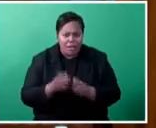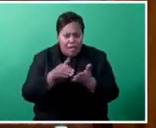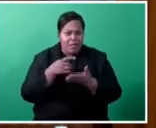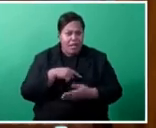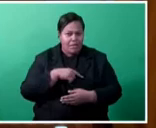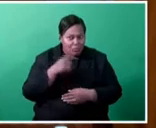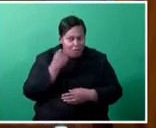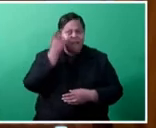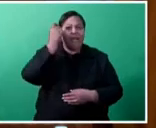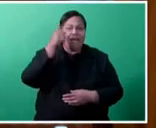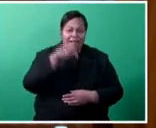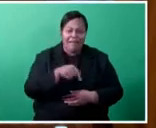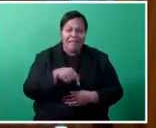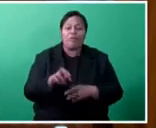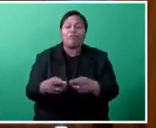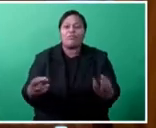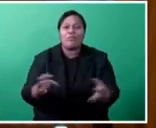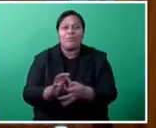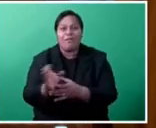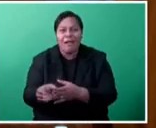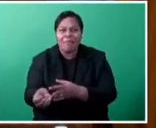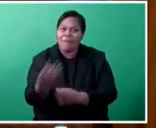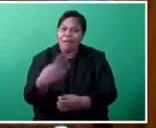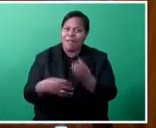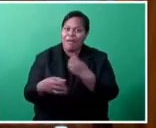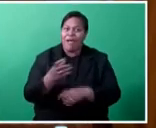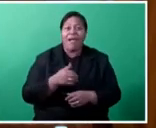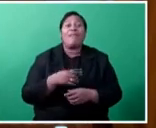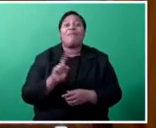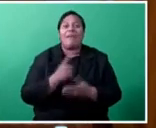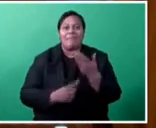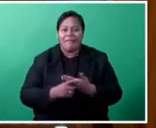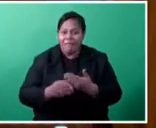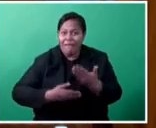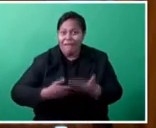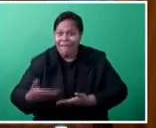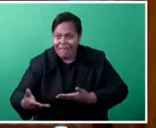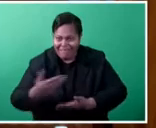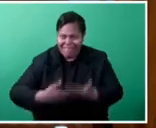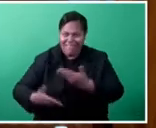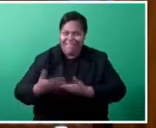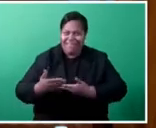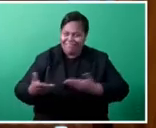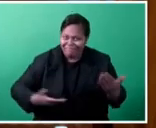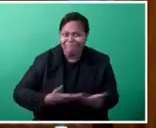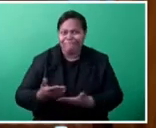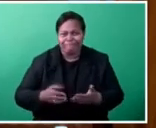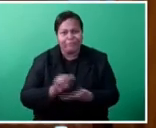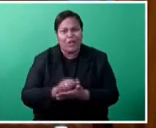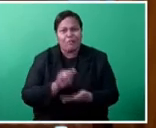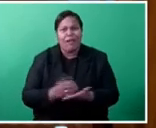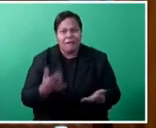the wishes and aspirations of the resource owners, a two-way communication that encourages them to have a voice. The